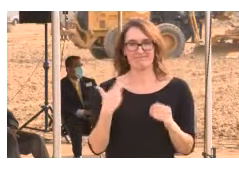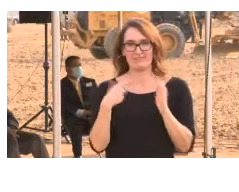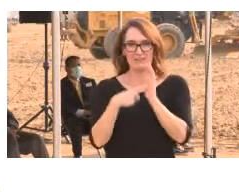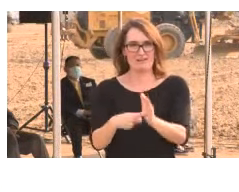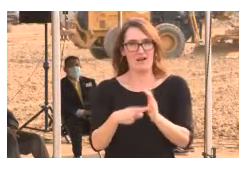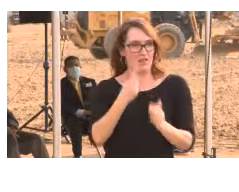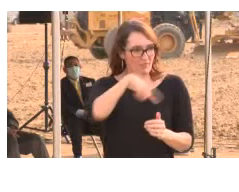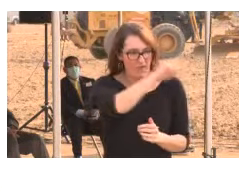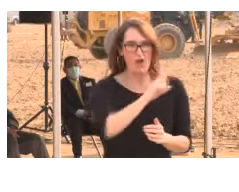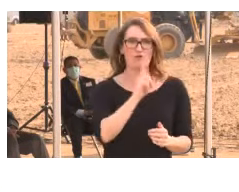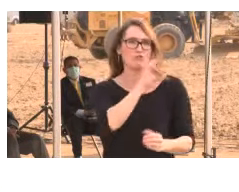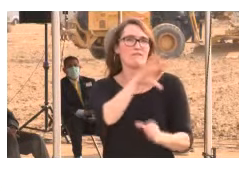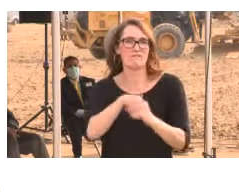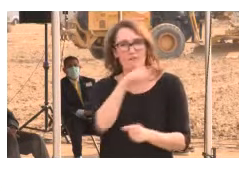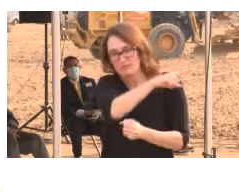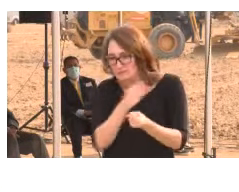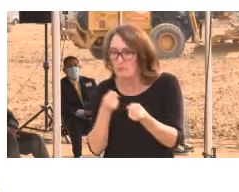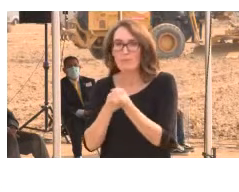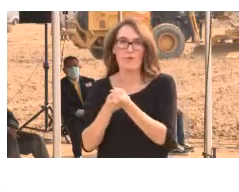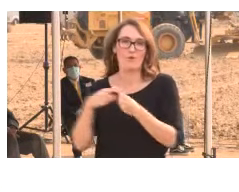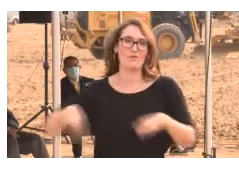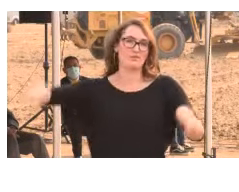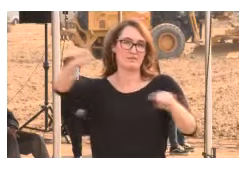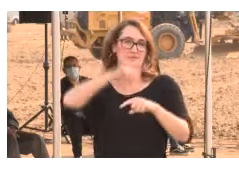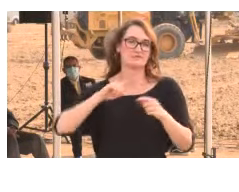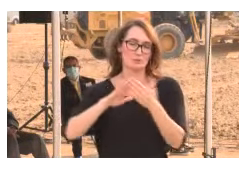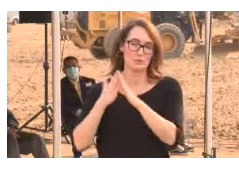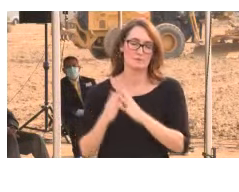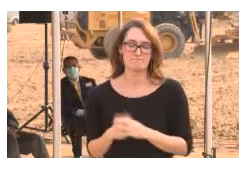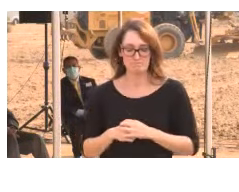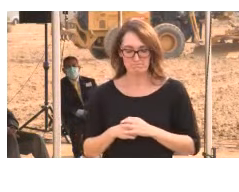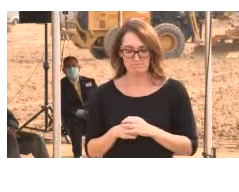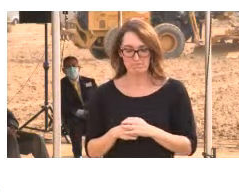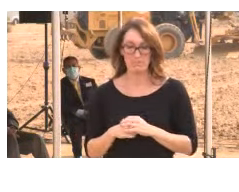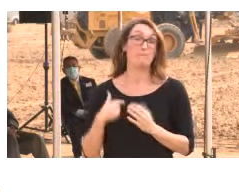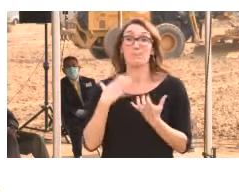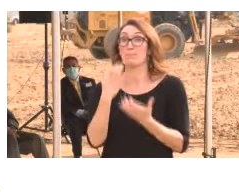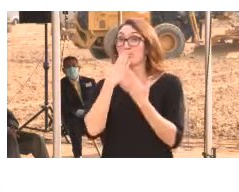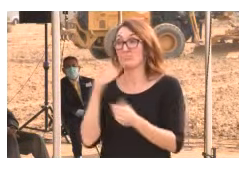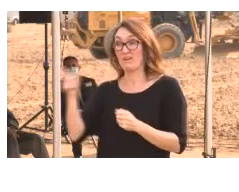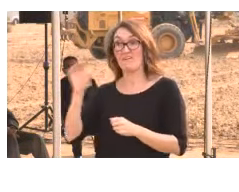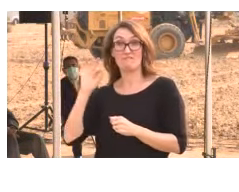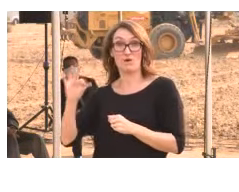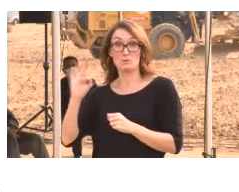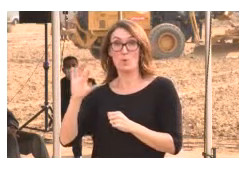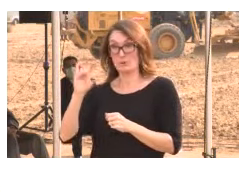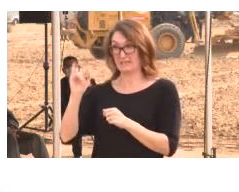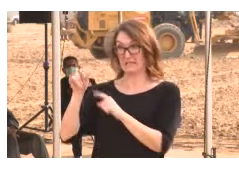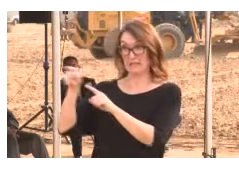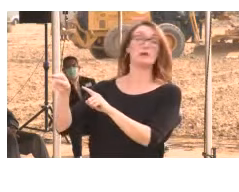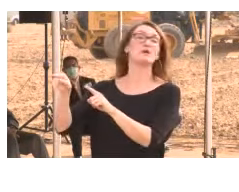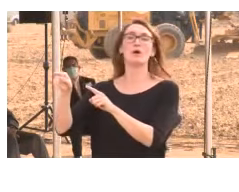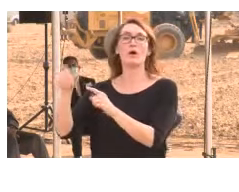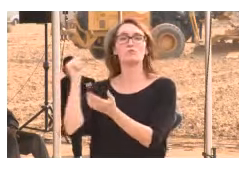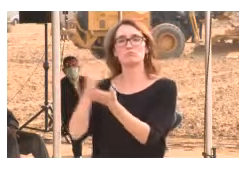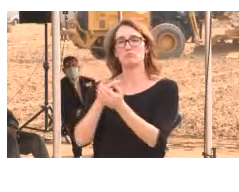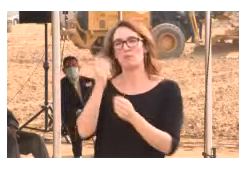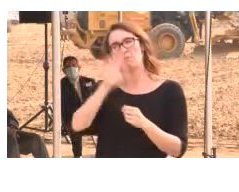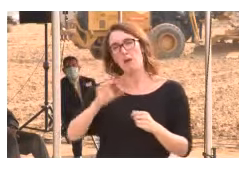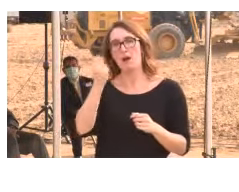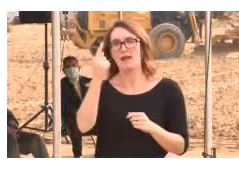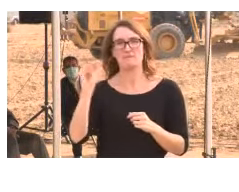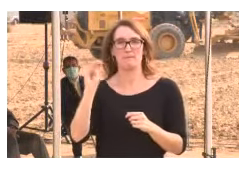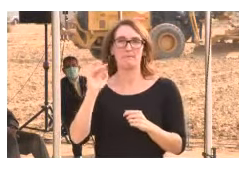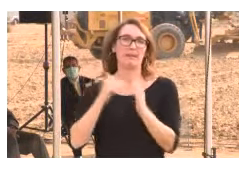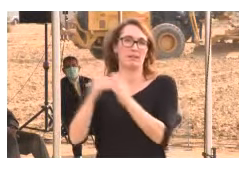this project. I'd like to thank the city of Fresno for providing approximately $11 million in off-site improvements to the